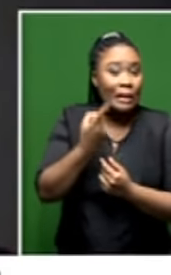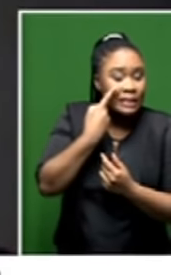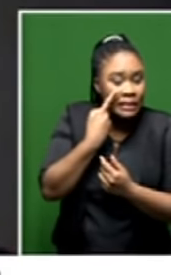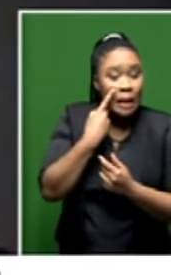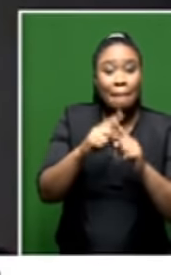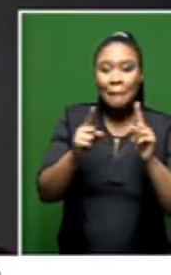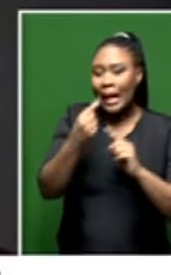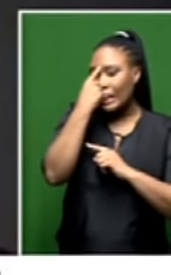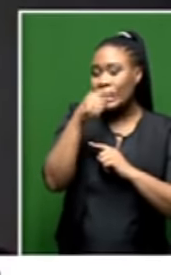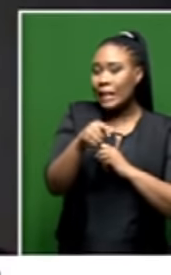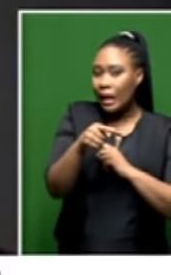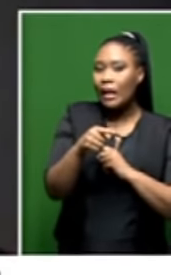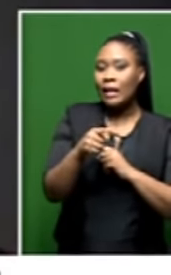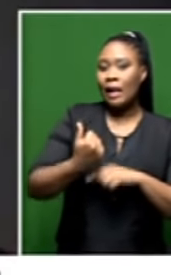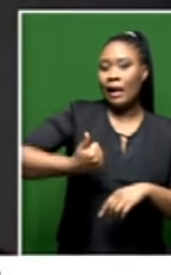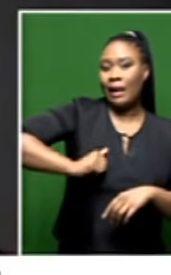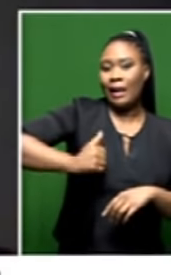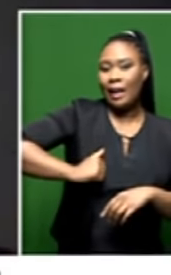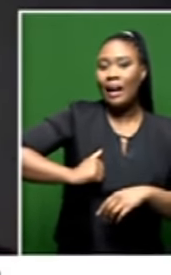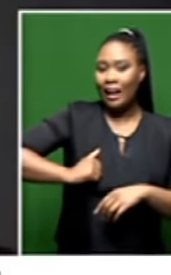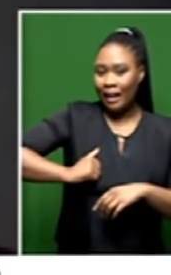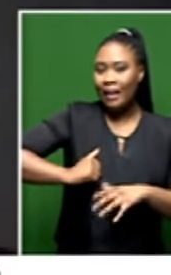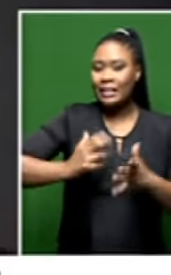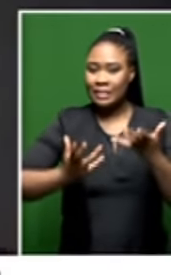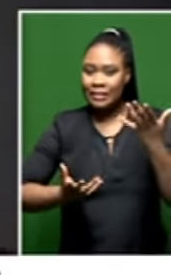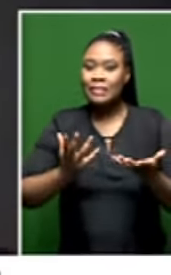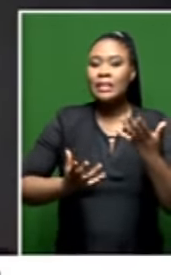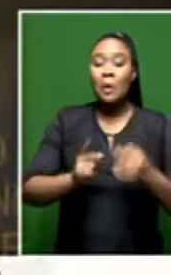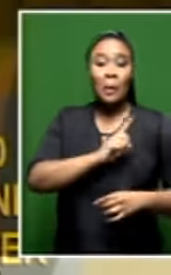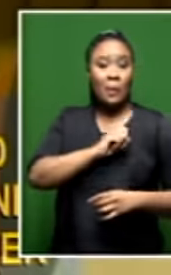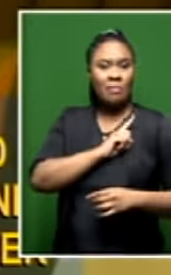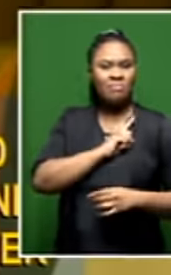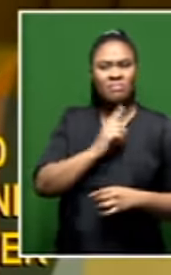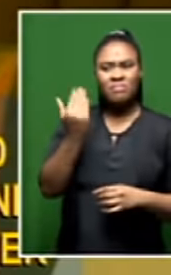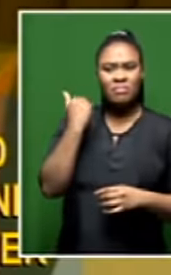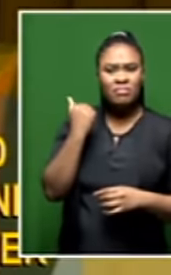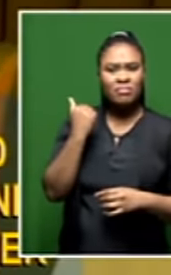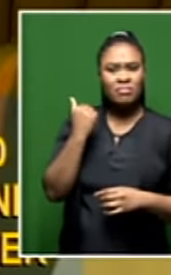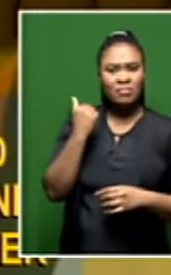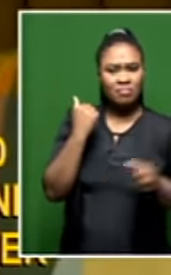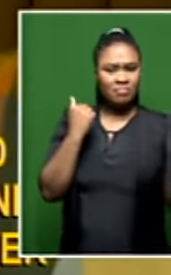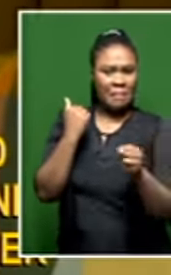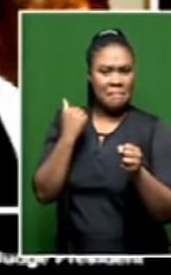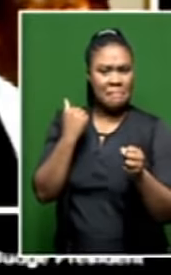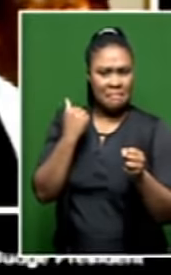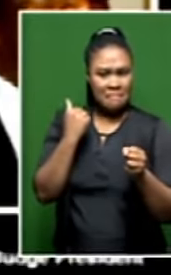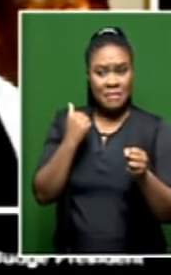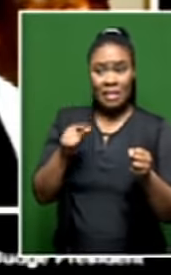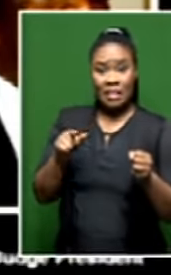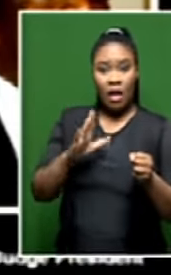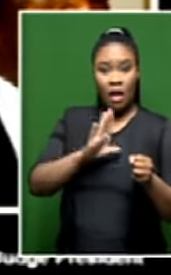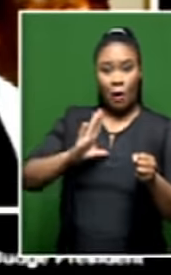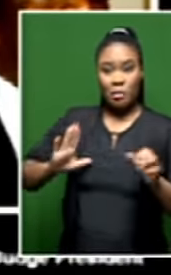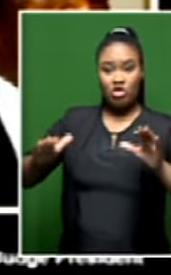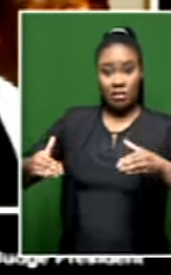that is at play with his candidacy. And even when he was initially appointed to chair the commission, some eyebrows